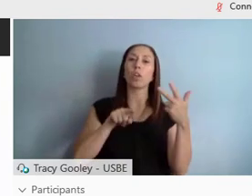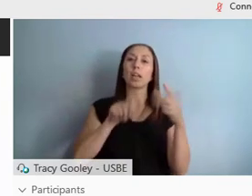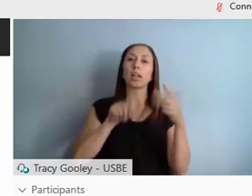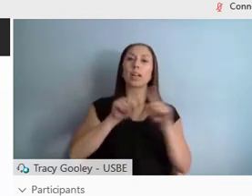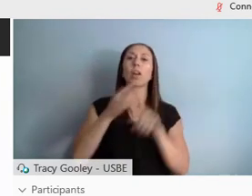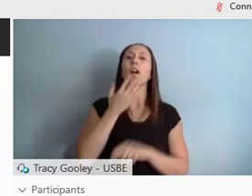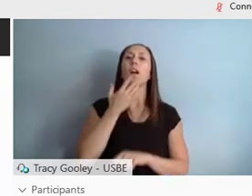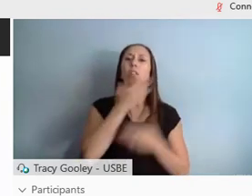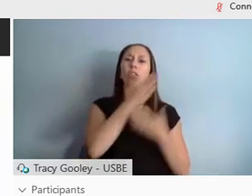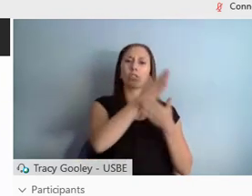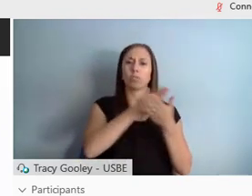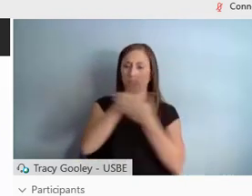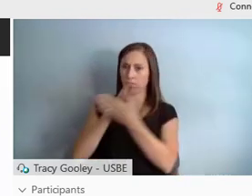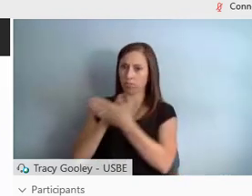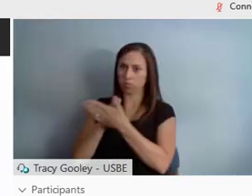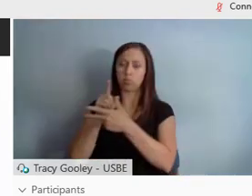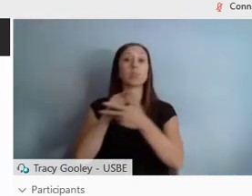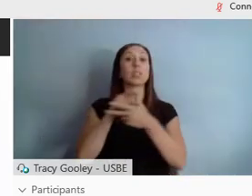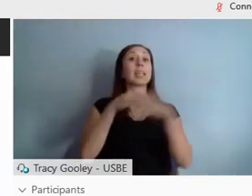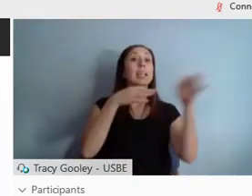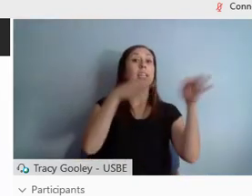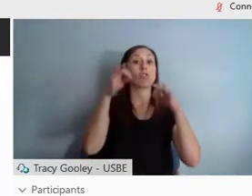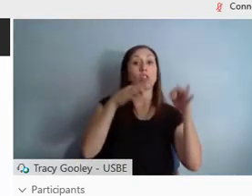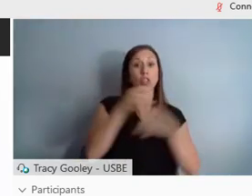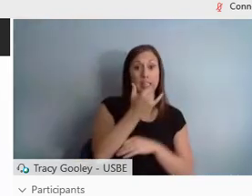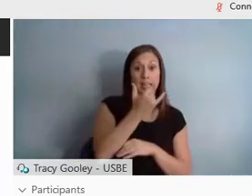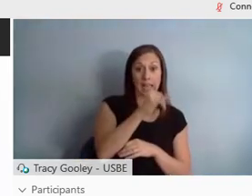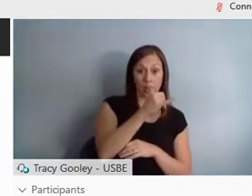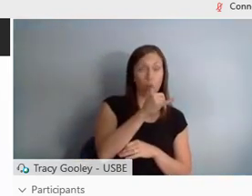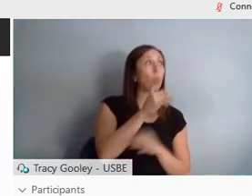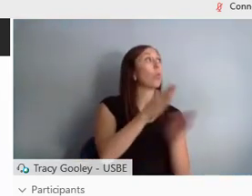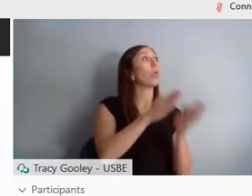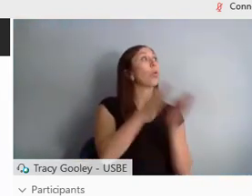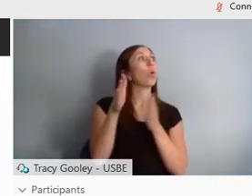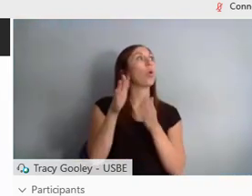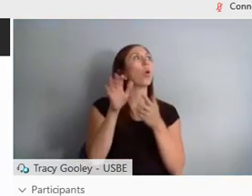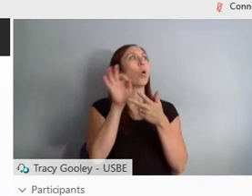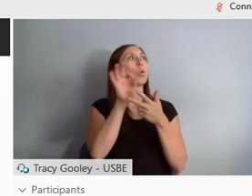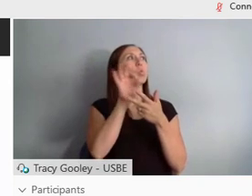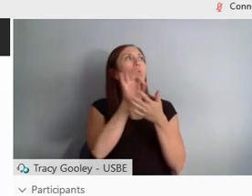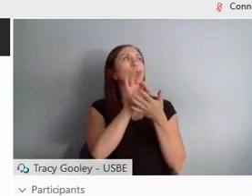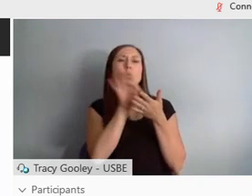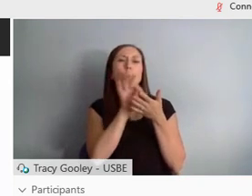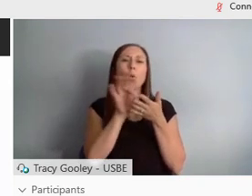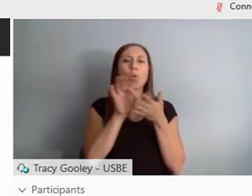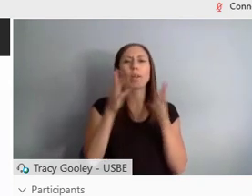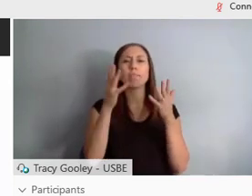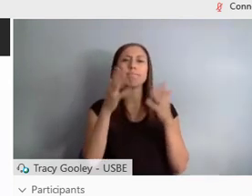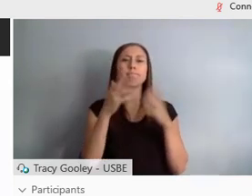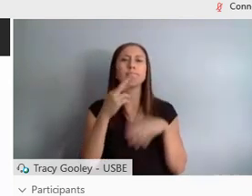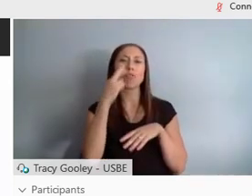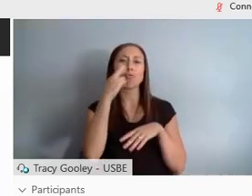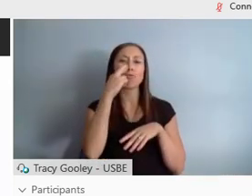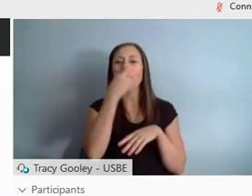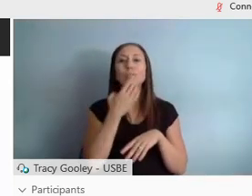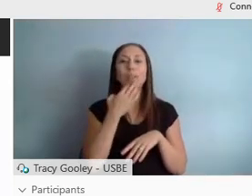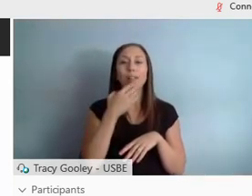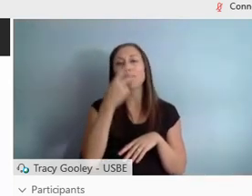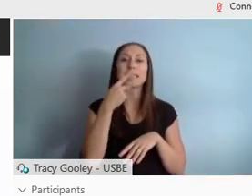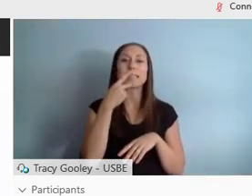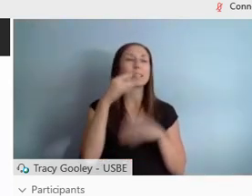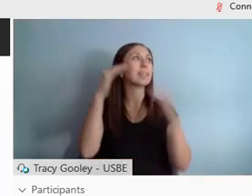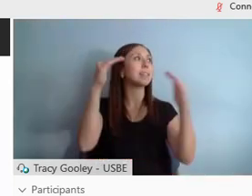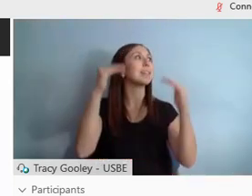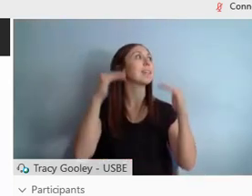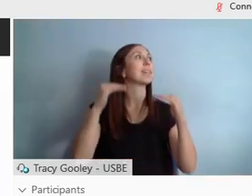colored sections. The instructions are yellow. The scoring is like a rose or dusty pink. And then